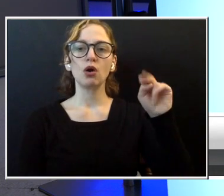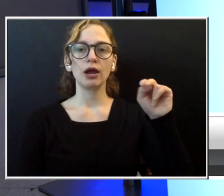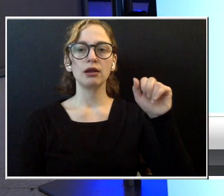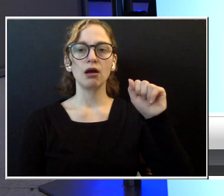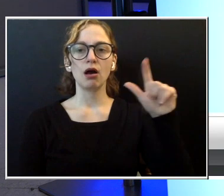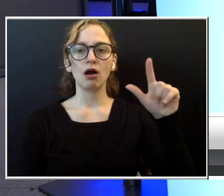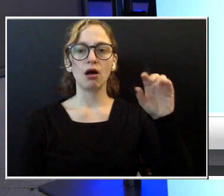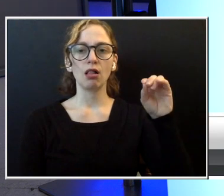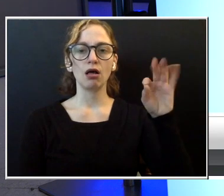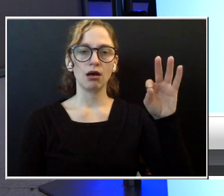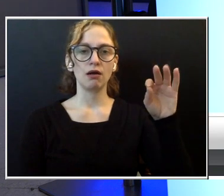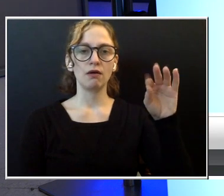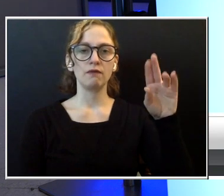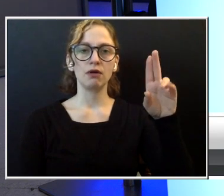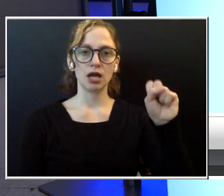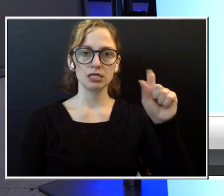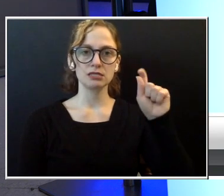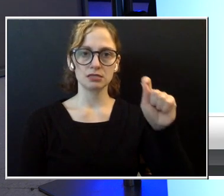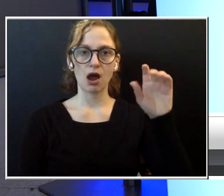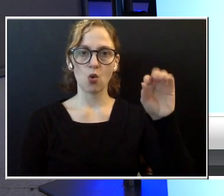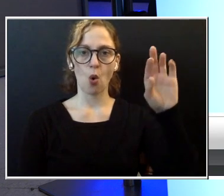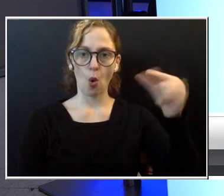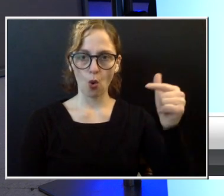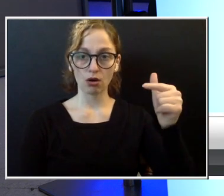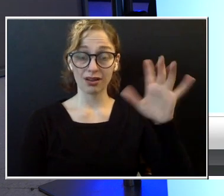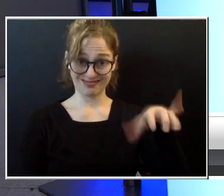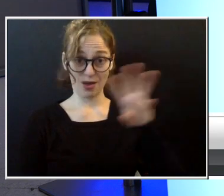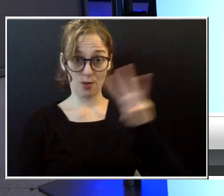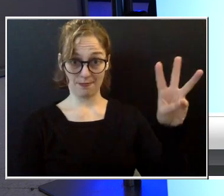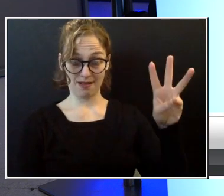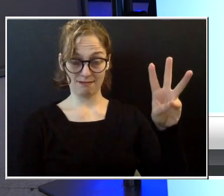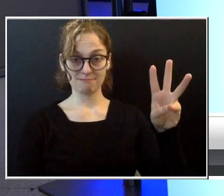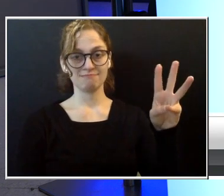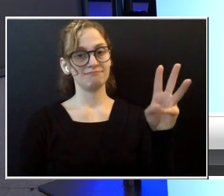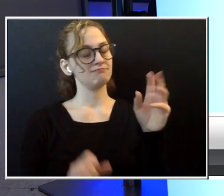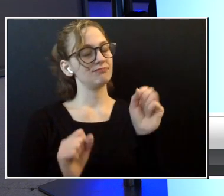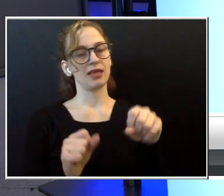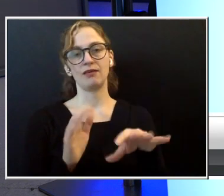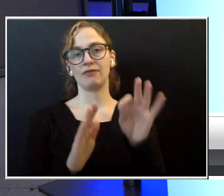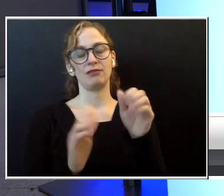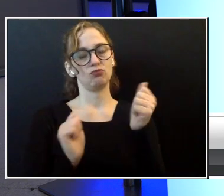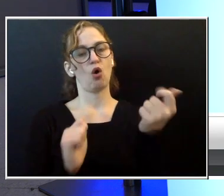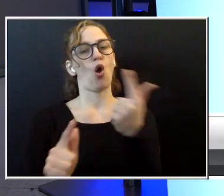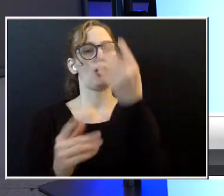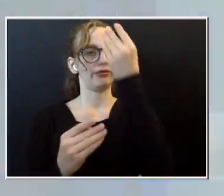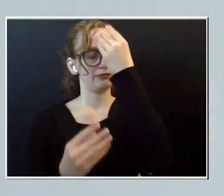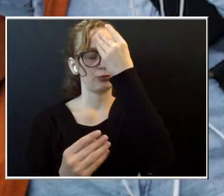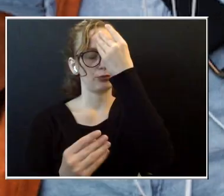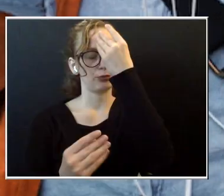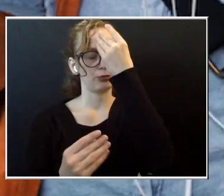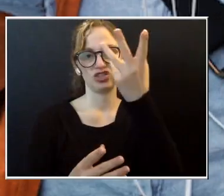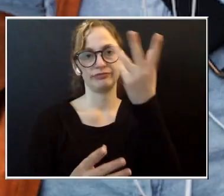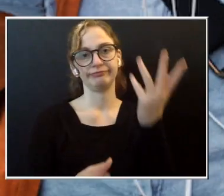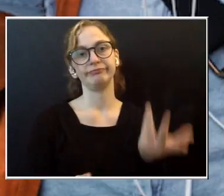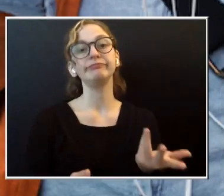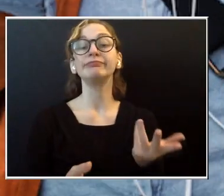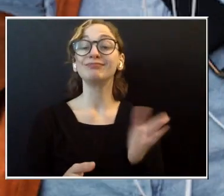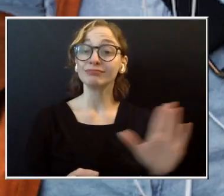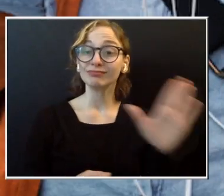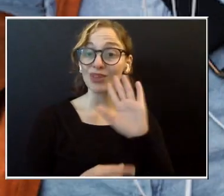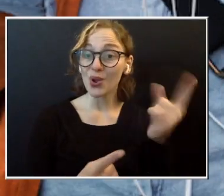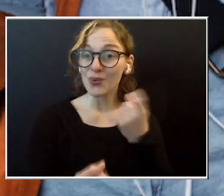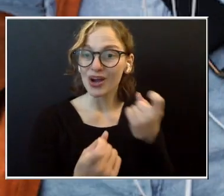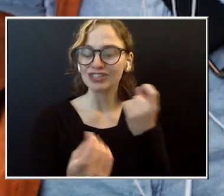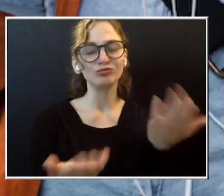joinallofus.org for all of the information and answers to your questions. Well, we're here to answer your questions. Send them using the links